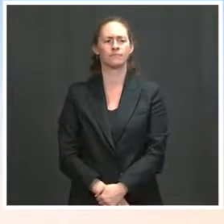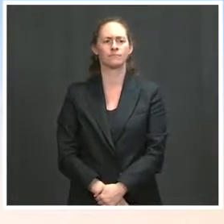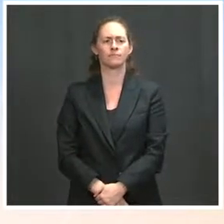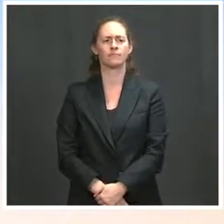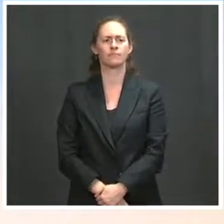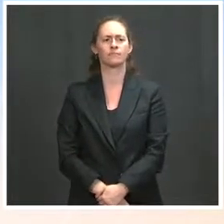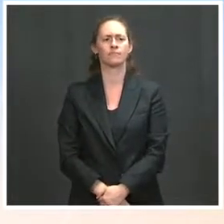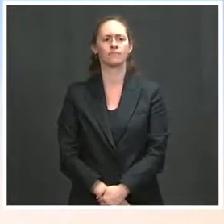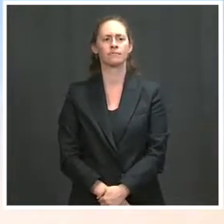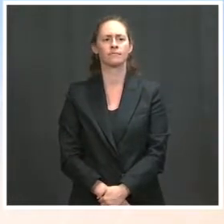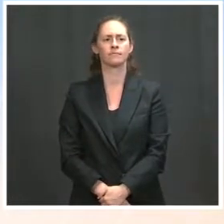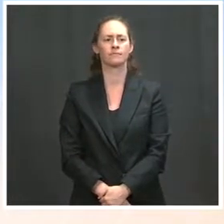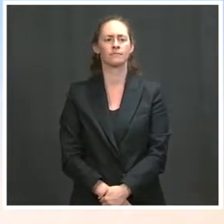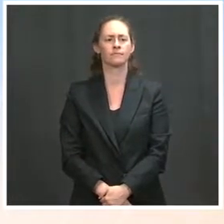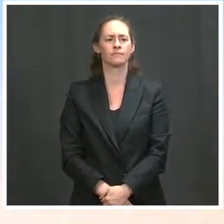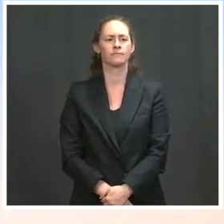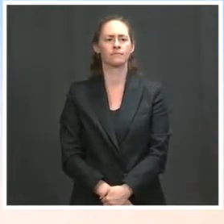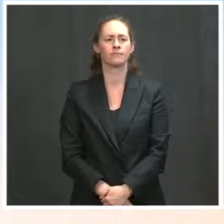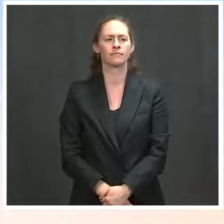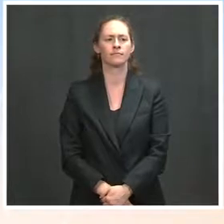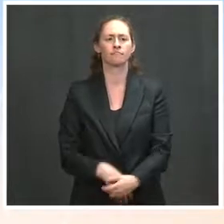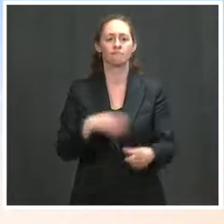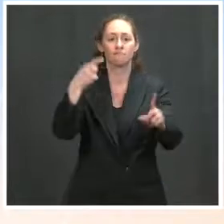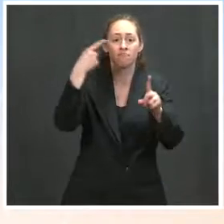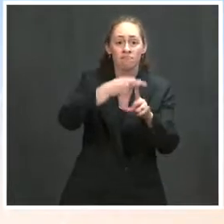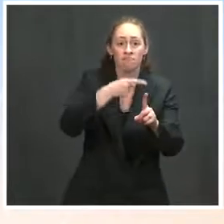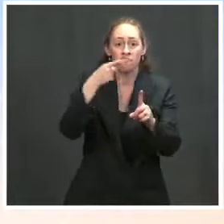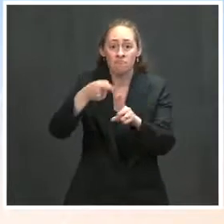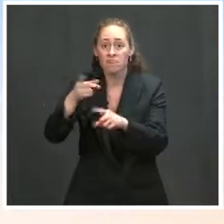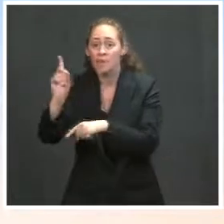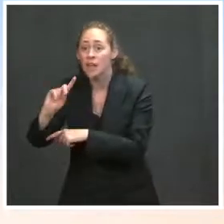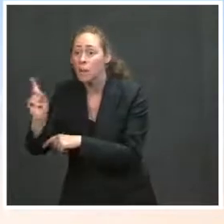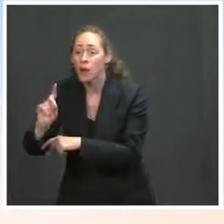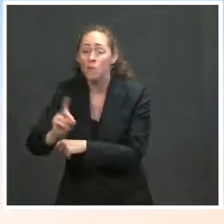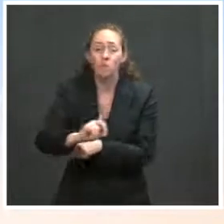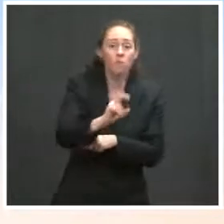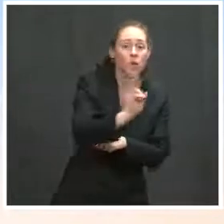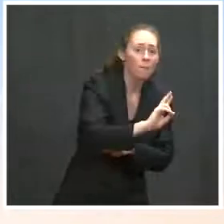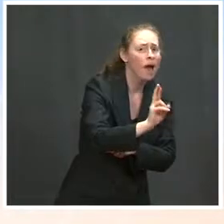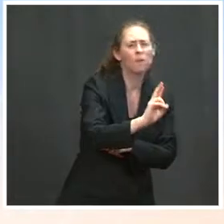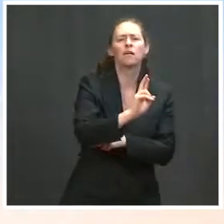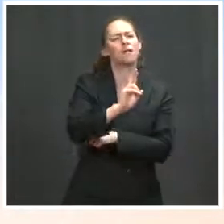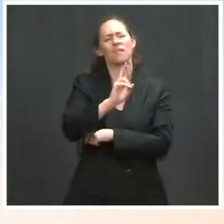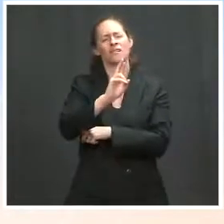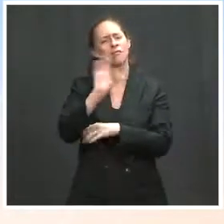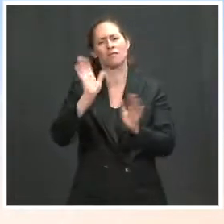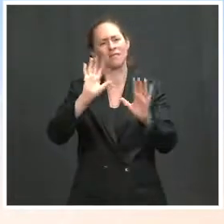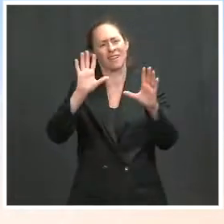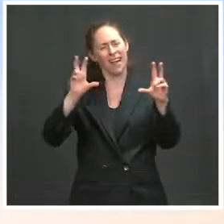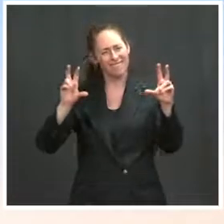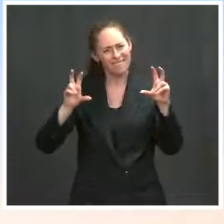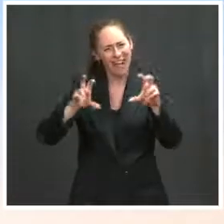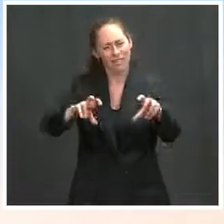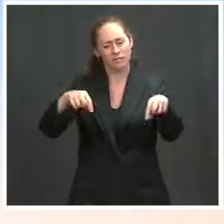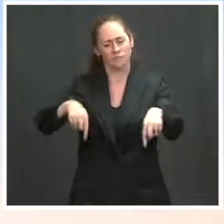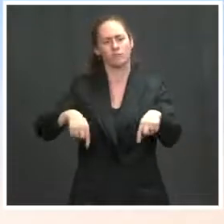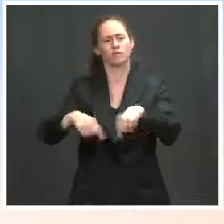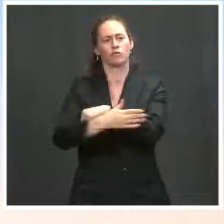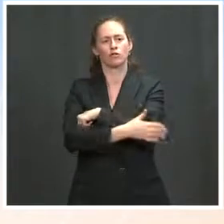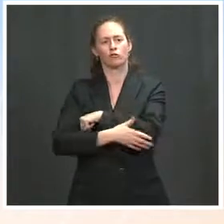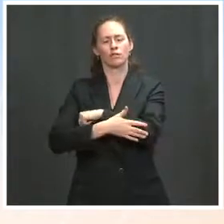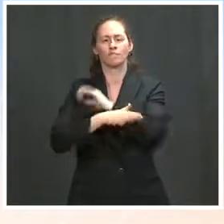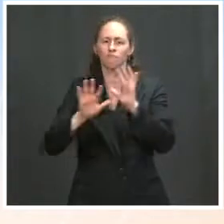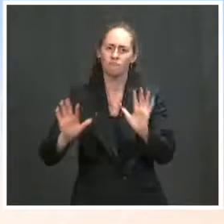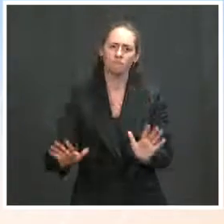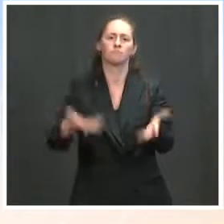Democrats, Independents, and Republicans truly care about. We're talking about investing in our country, investing in people, investing in roads,